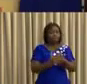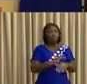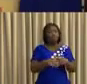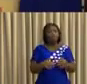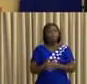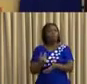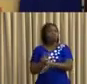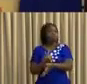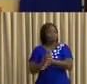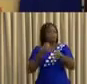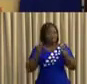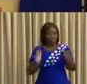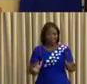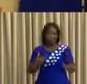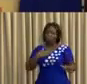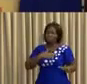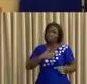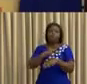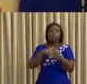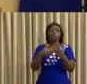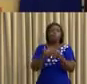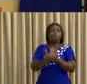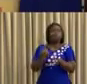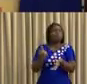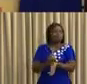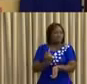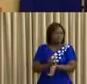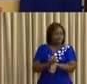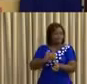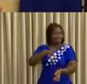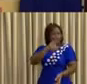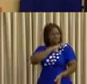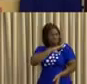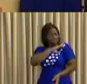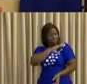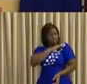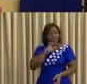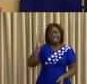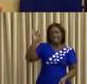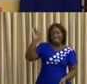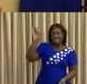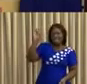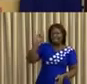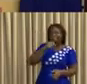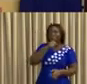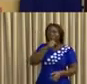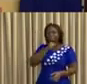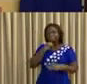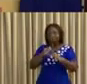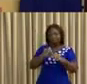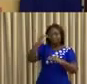Ghanaians, I repeat, all eligible citizens, that is Ghanaians of 18 years of age or